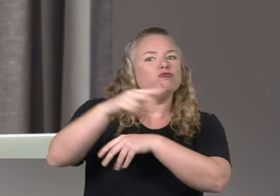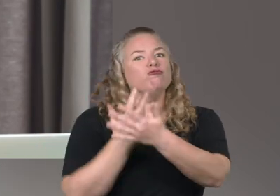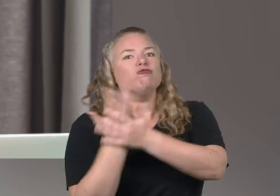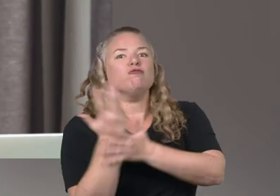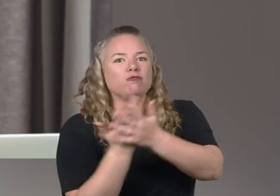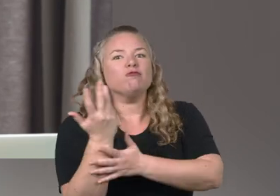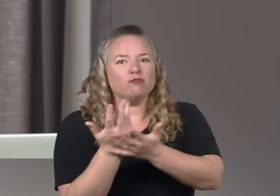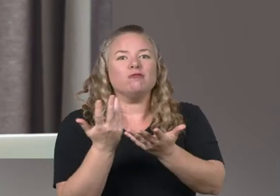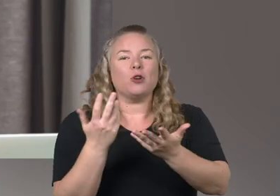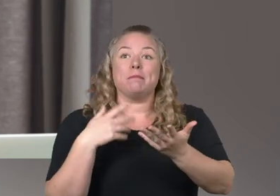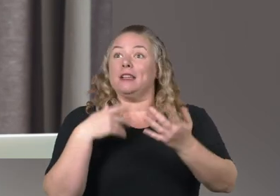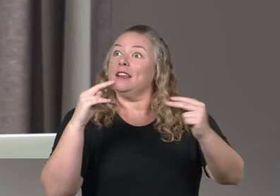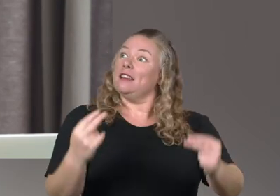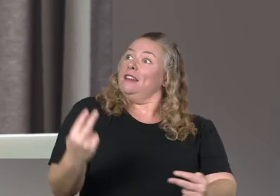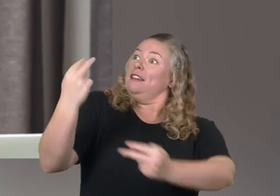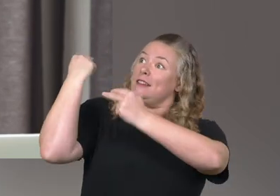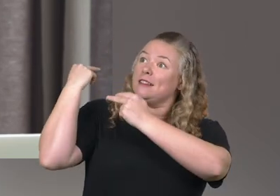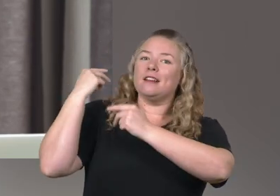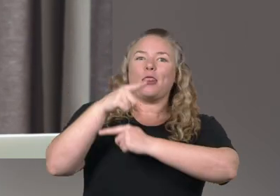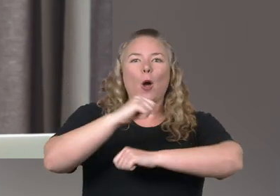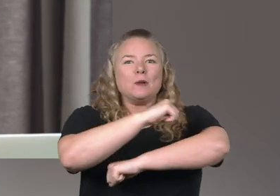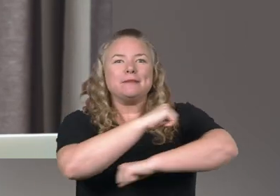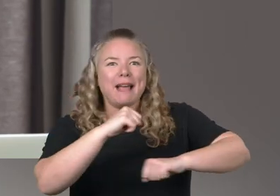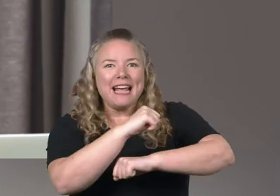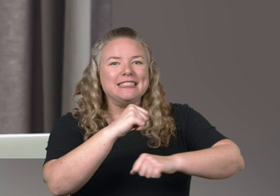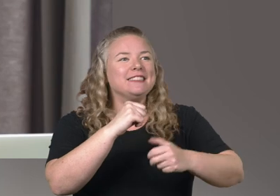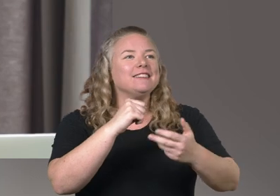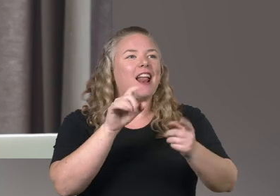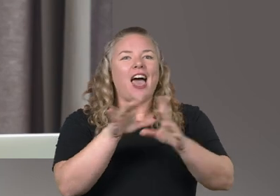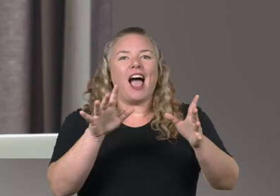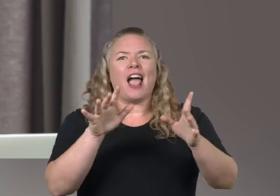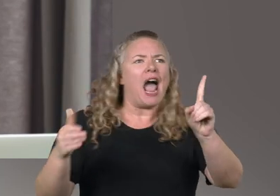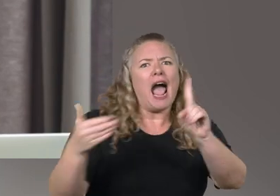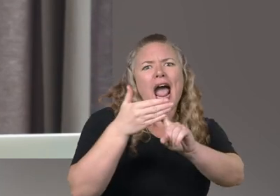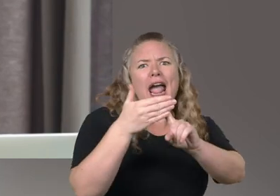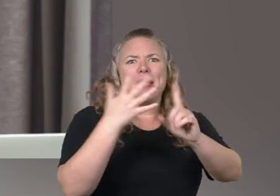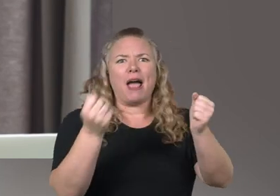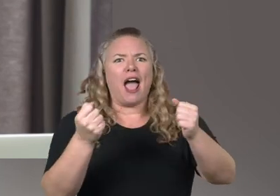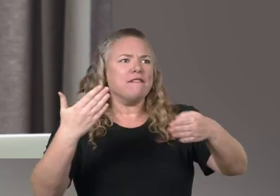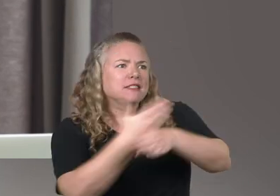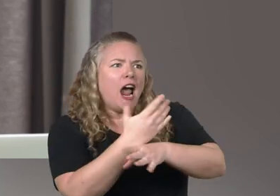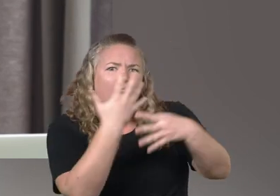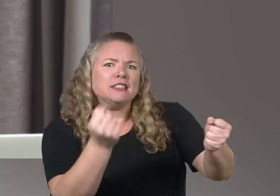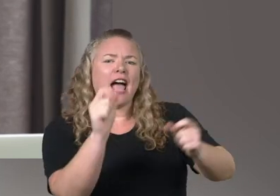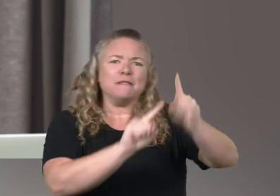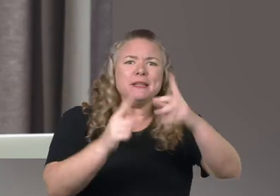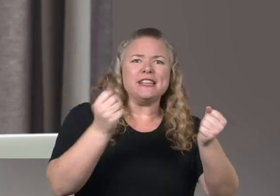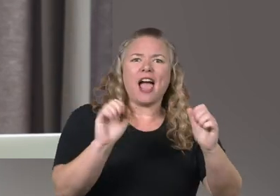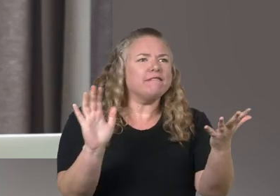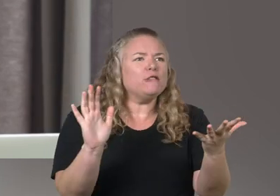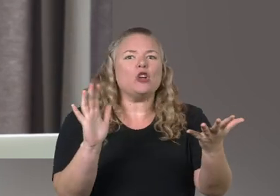around? And I suppose I look back on that and think, it's where are those kind of spaces, those